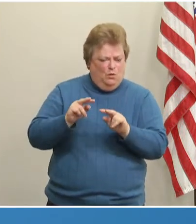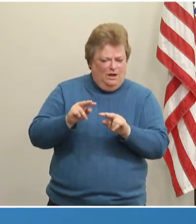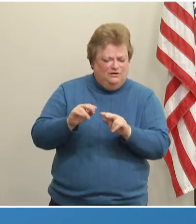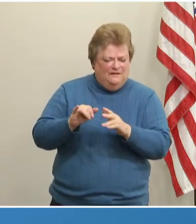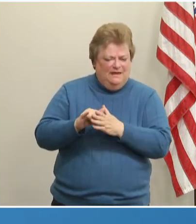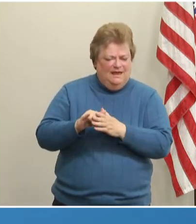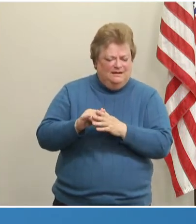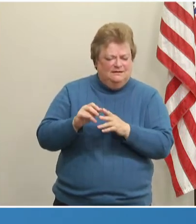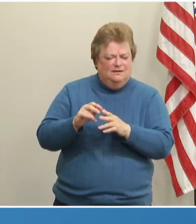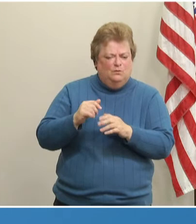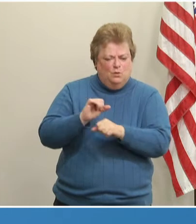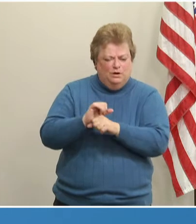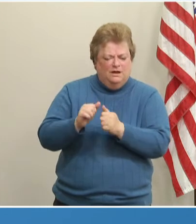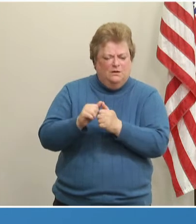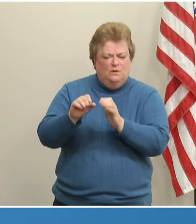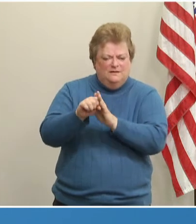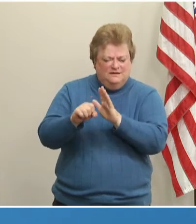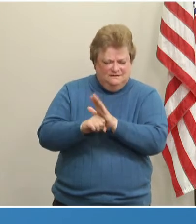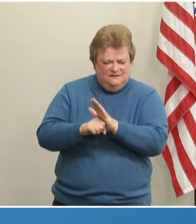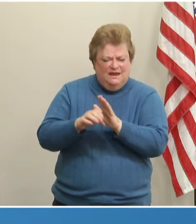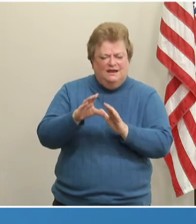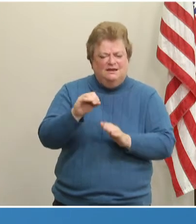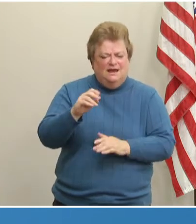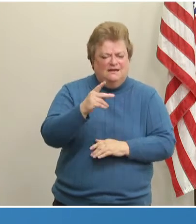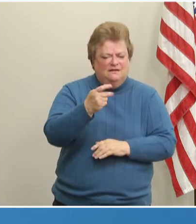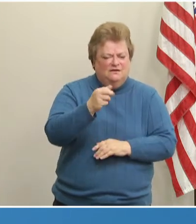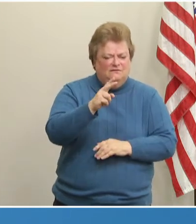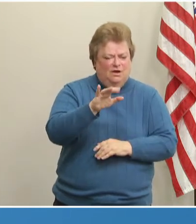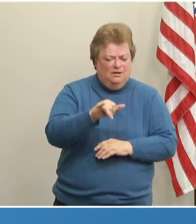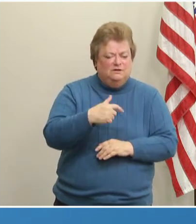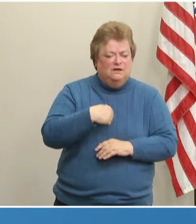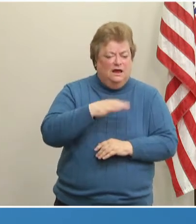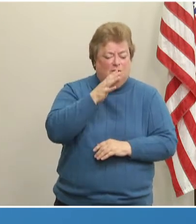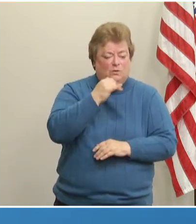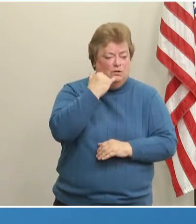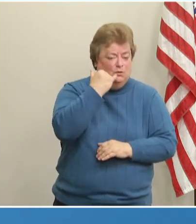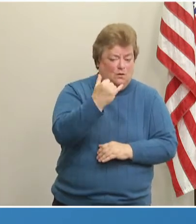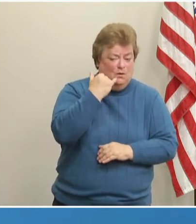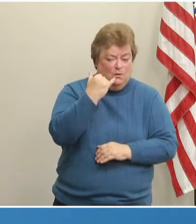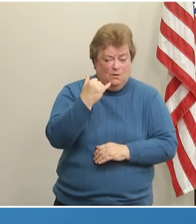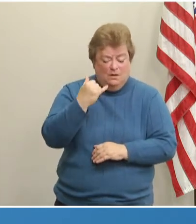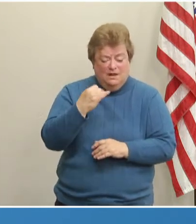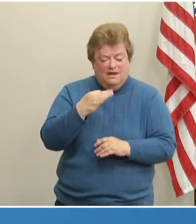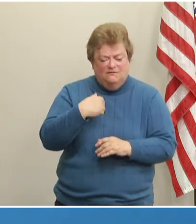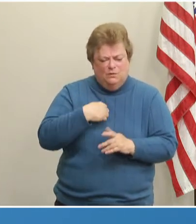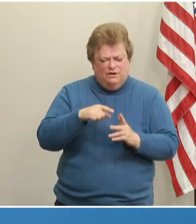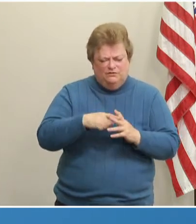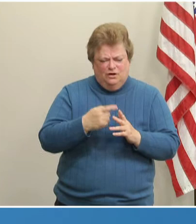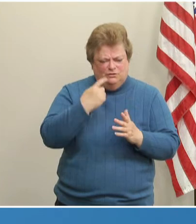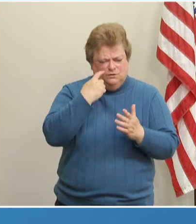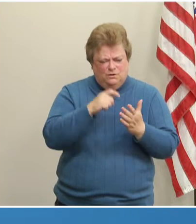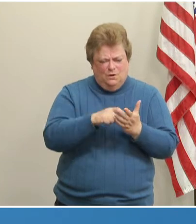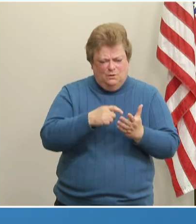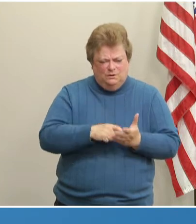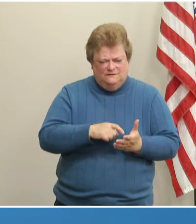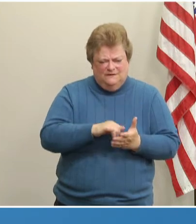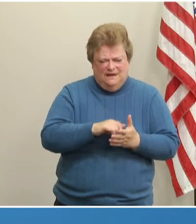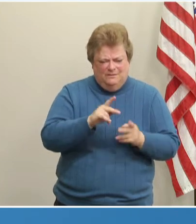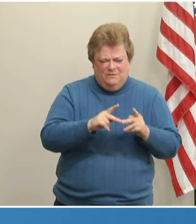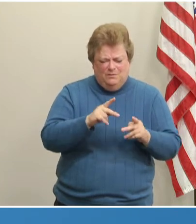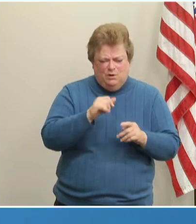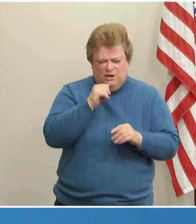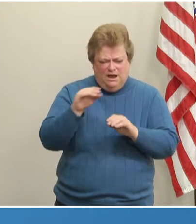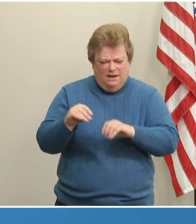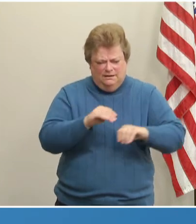with the state on that and the retail pharmacies here. I will call them if we start noticing that people aren't getting